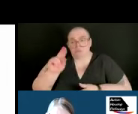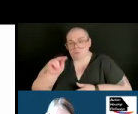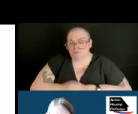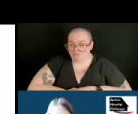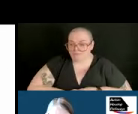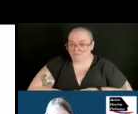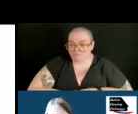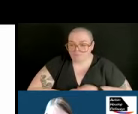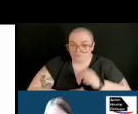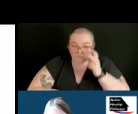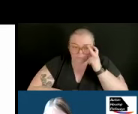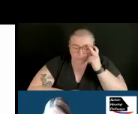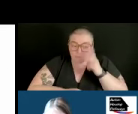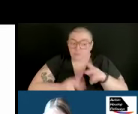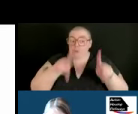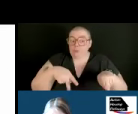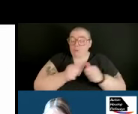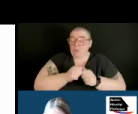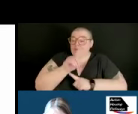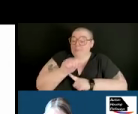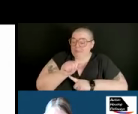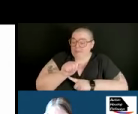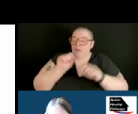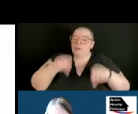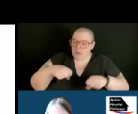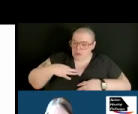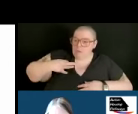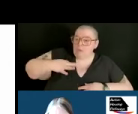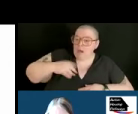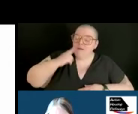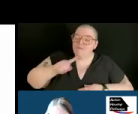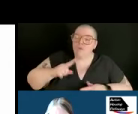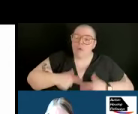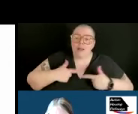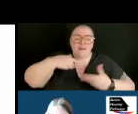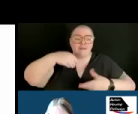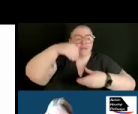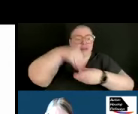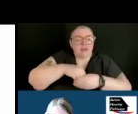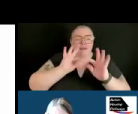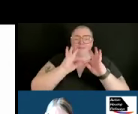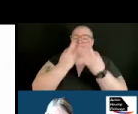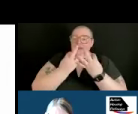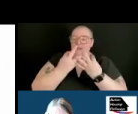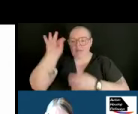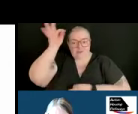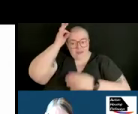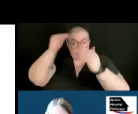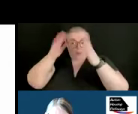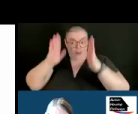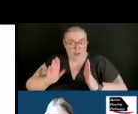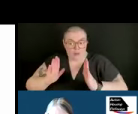A person with a disability can apply to live in federal family housing as a family of one.